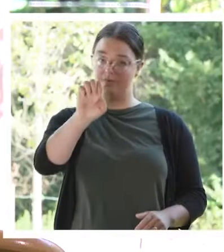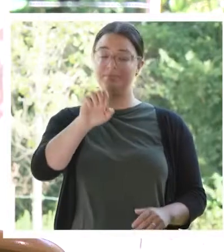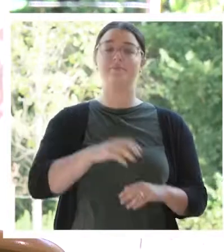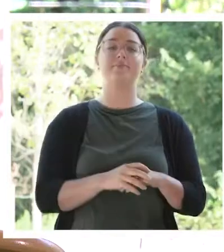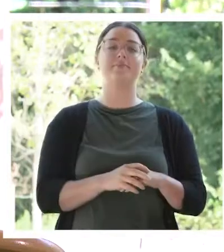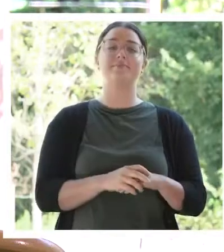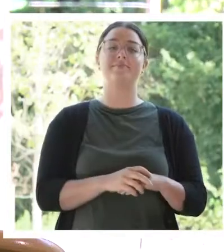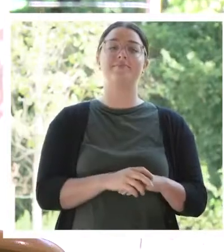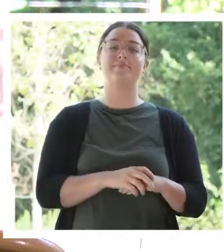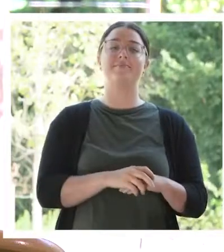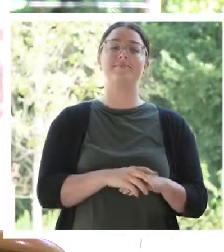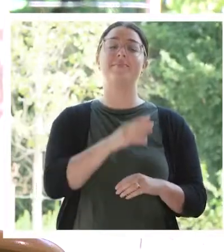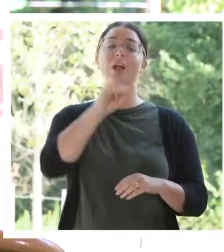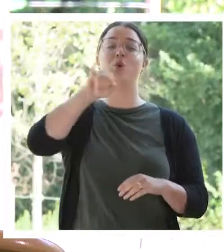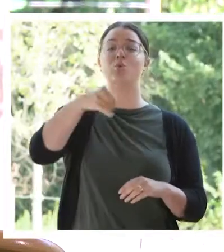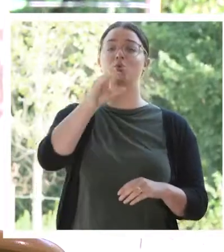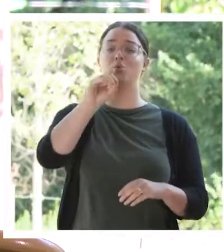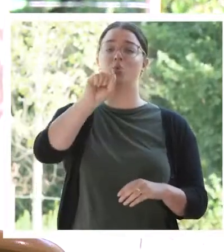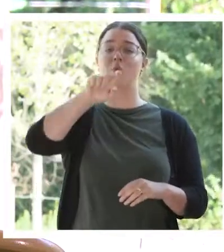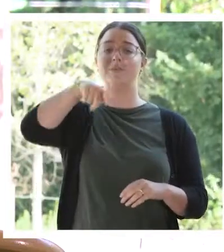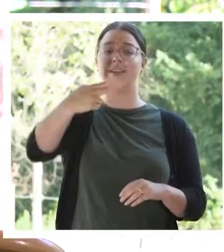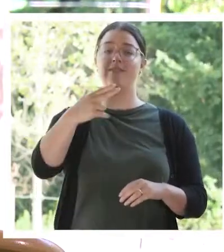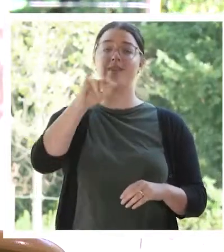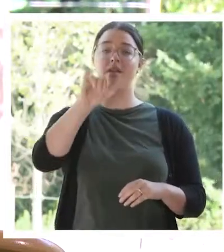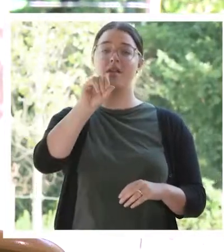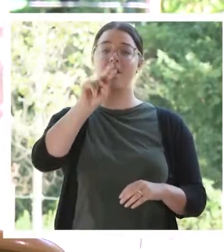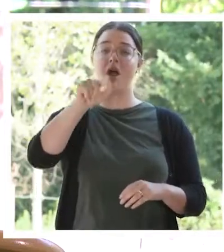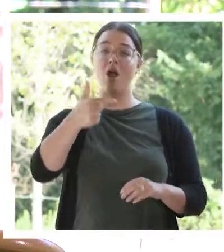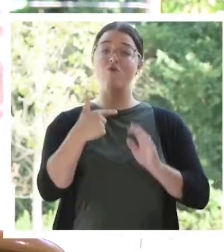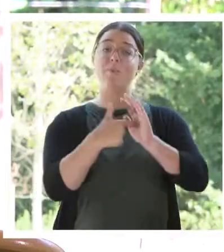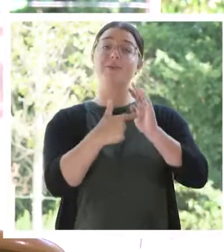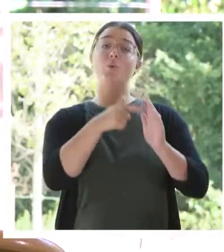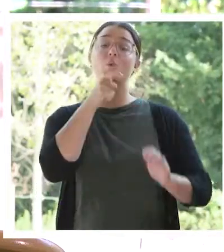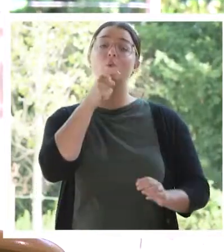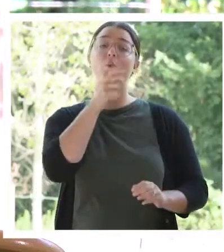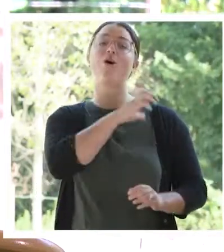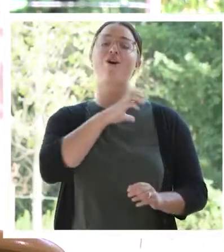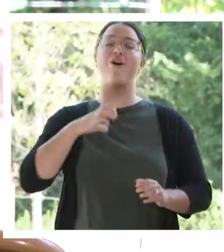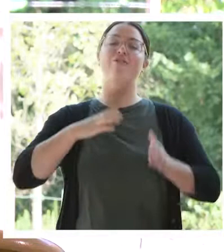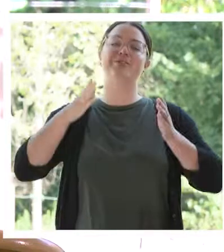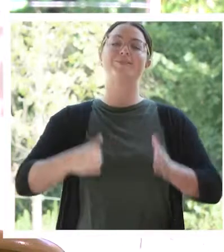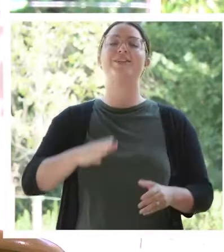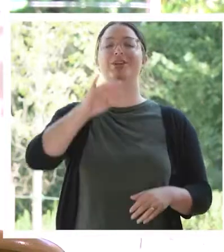And we have Joseph Young, who's representing Congressman Jamie Raskin.